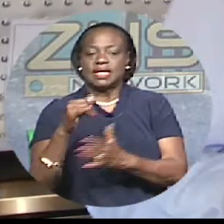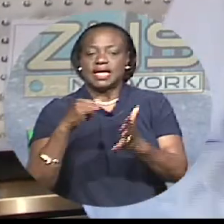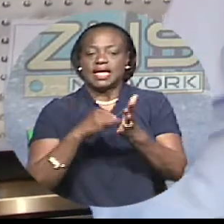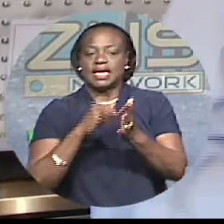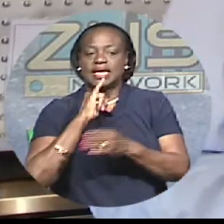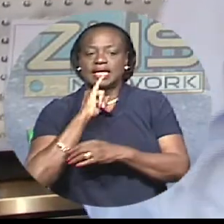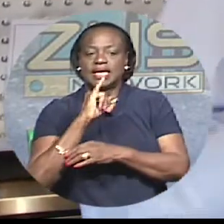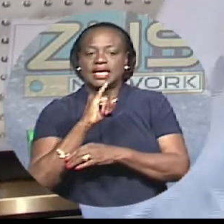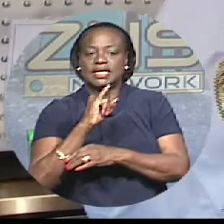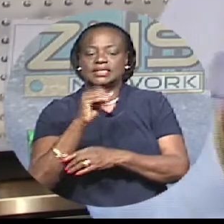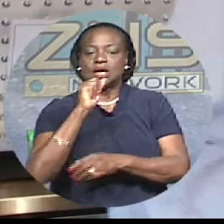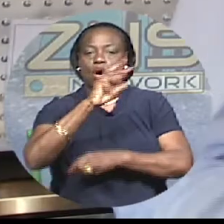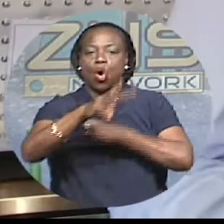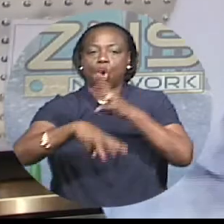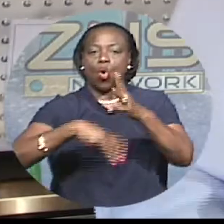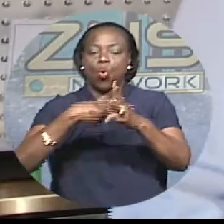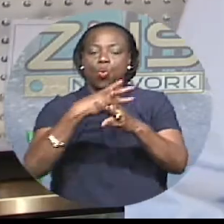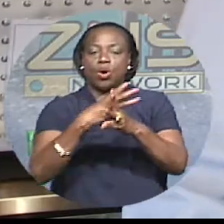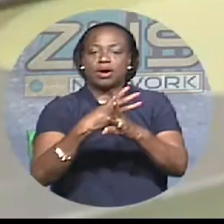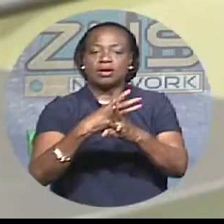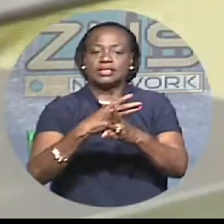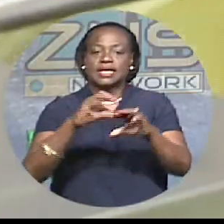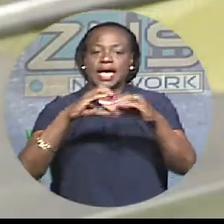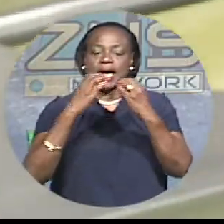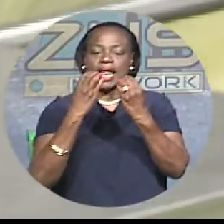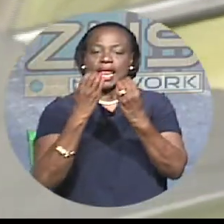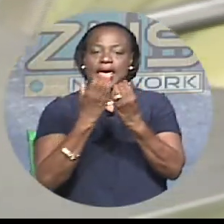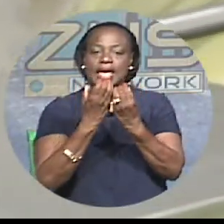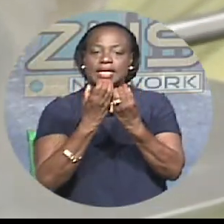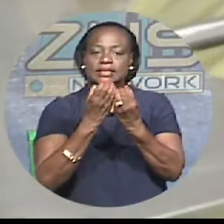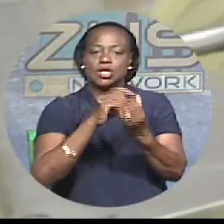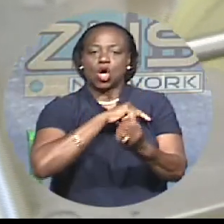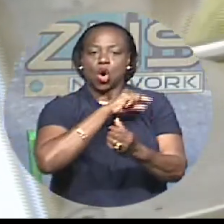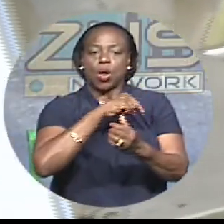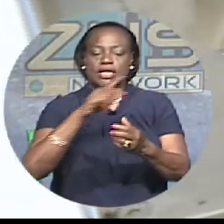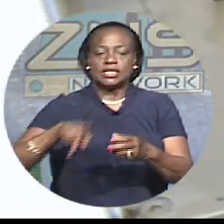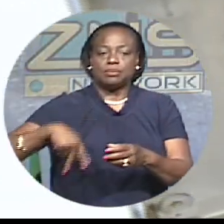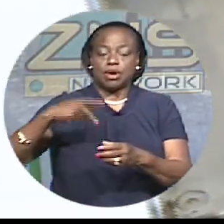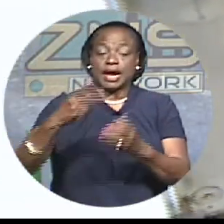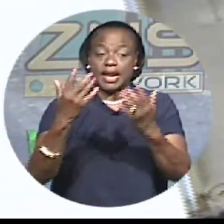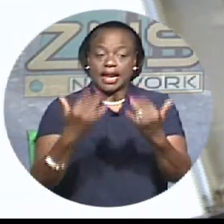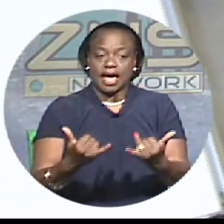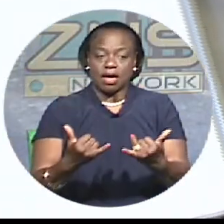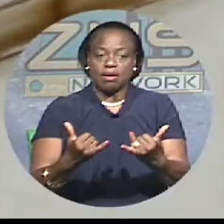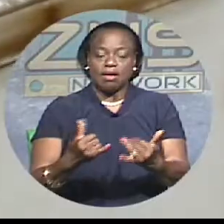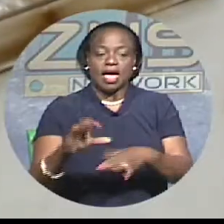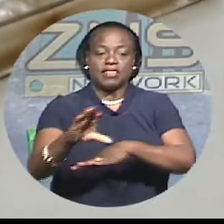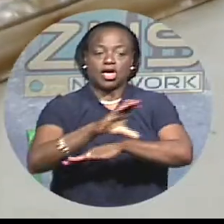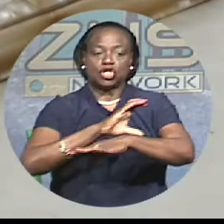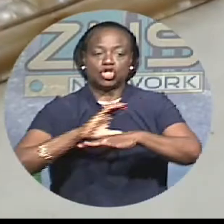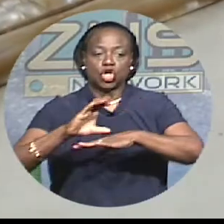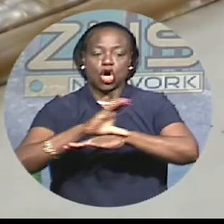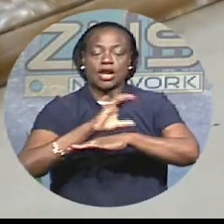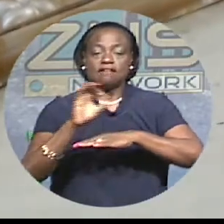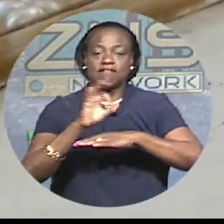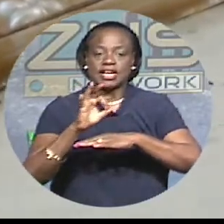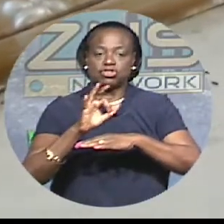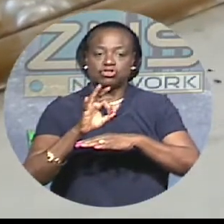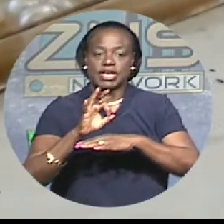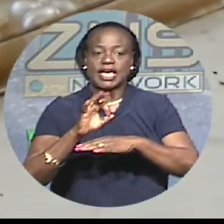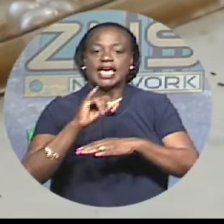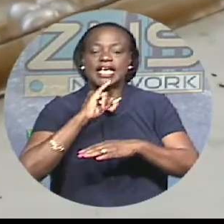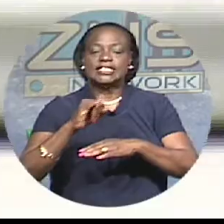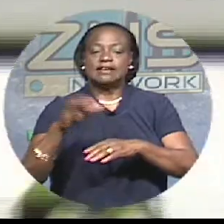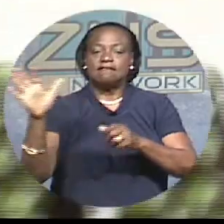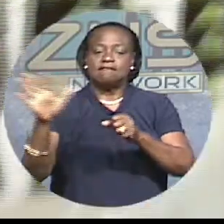it is a world-class quality product. Now that the chocolate factory is in full swing, Gazzaroli says the next phase of the project